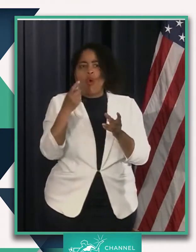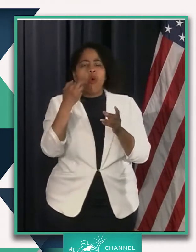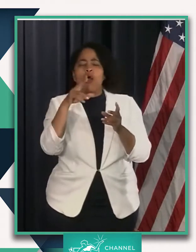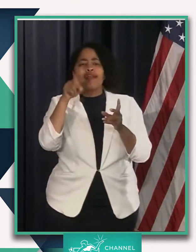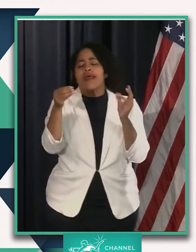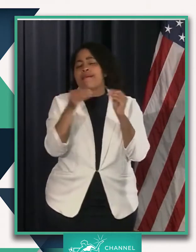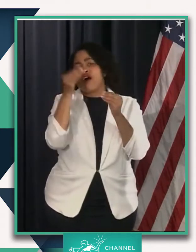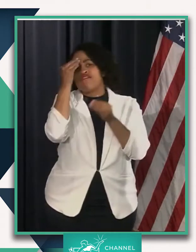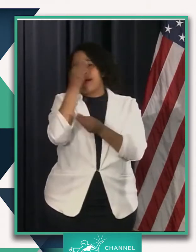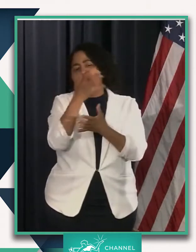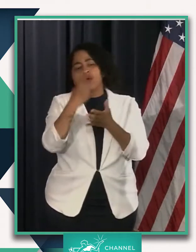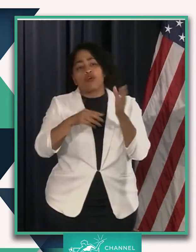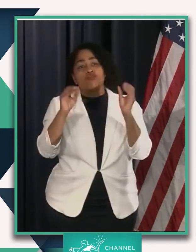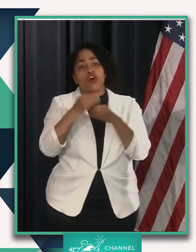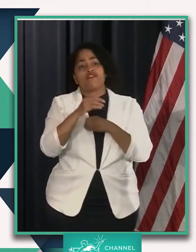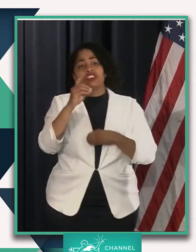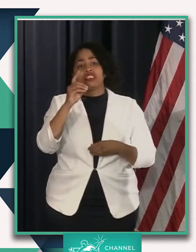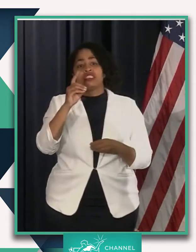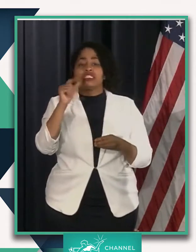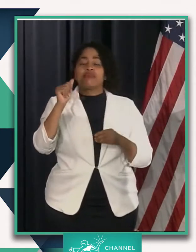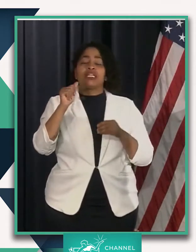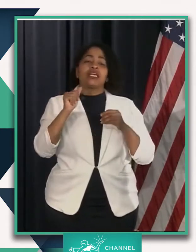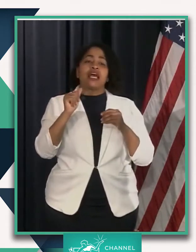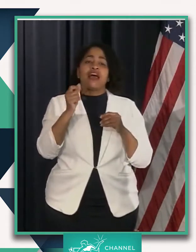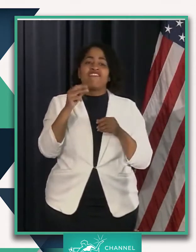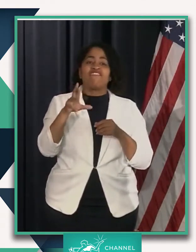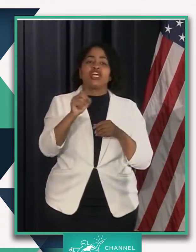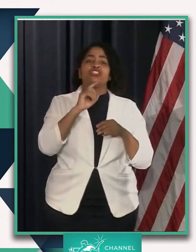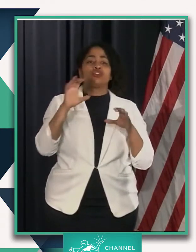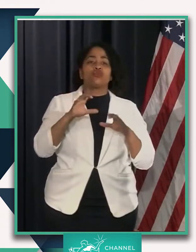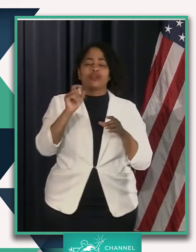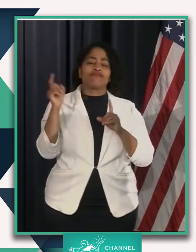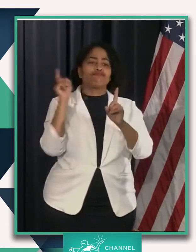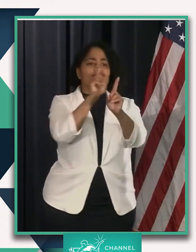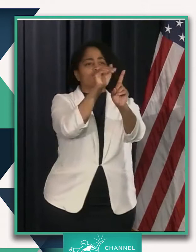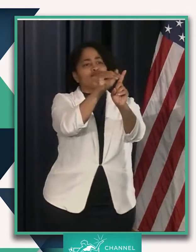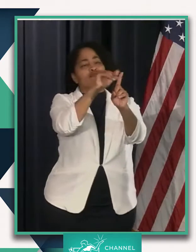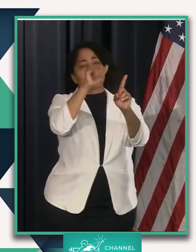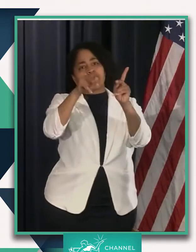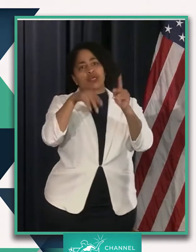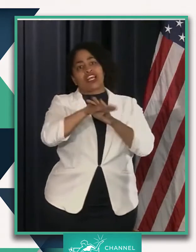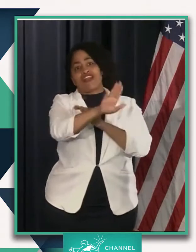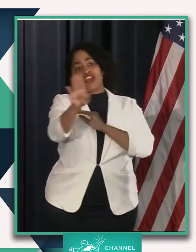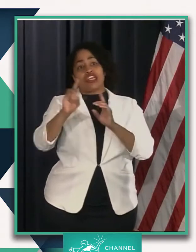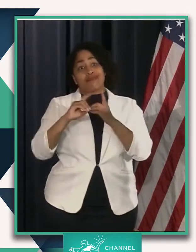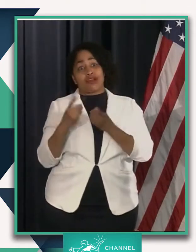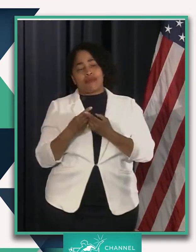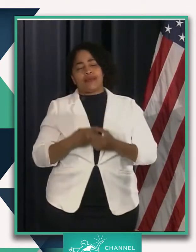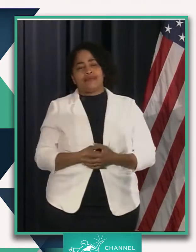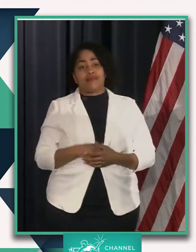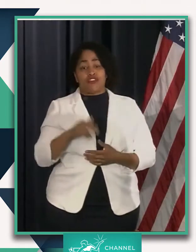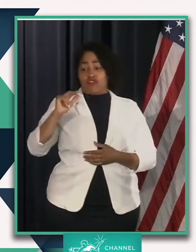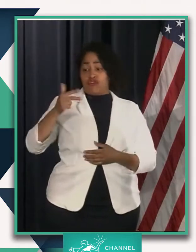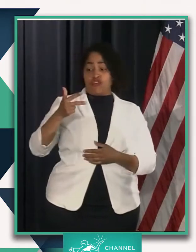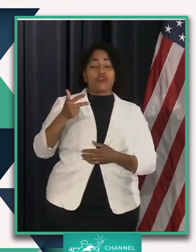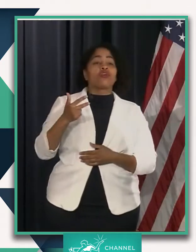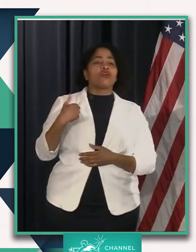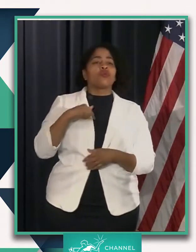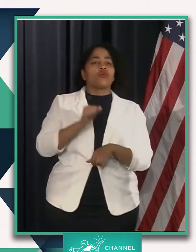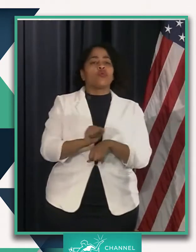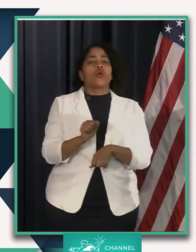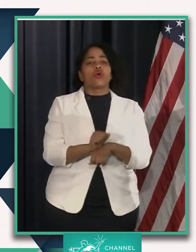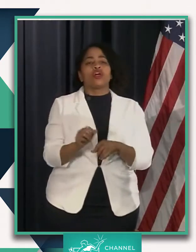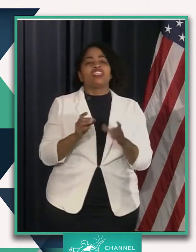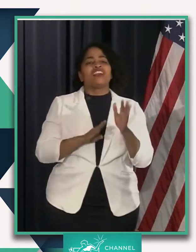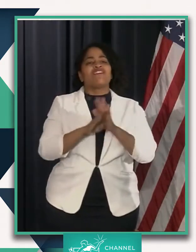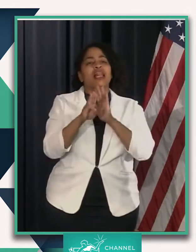about what the Office of Disability Affairs is doing, they can actually go to that person within their department. Third, we're working on developing